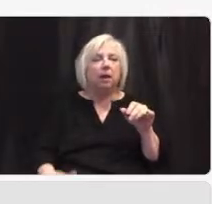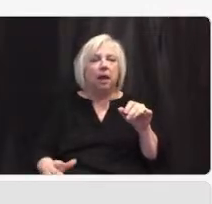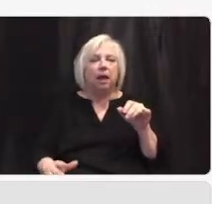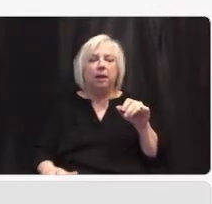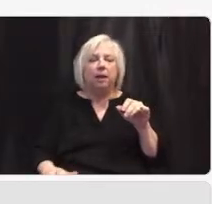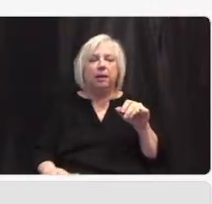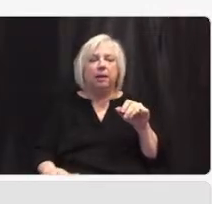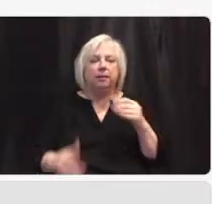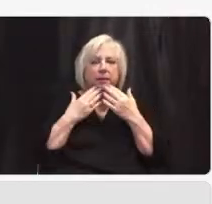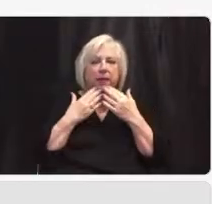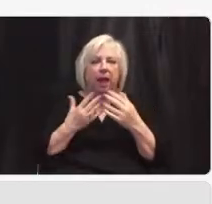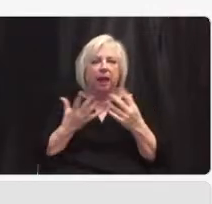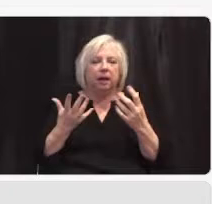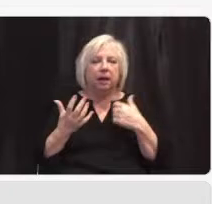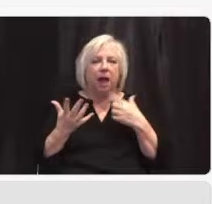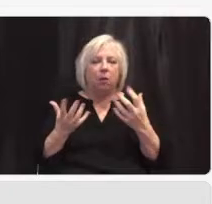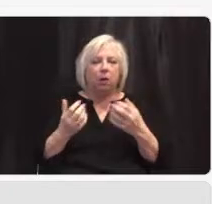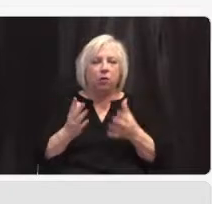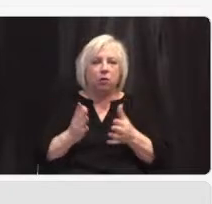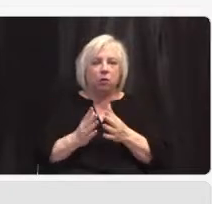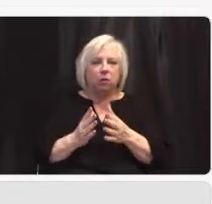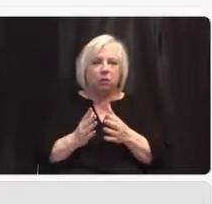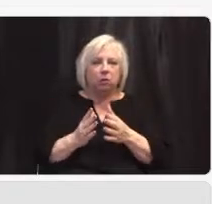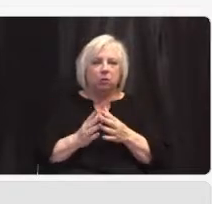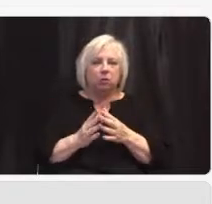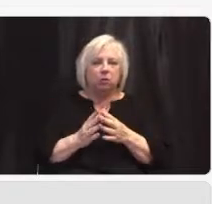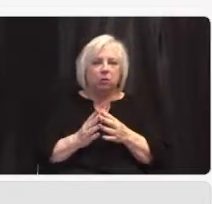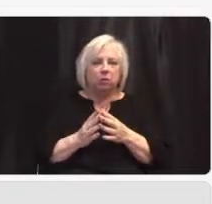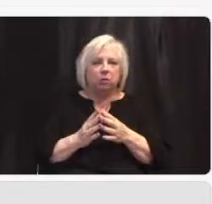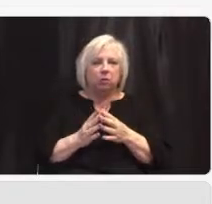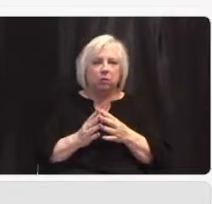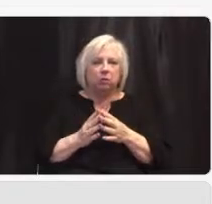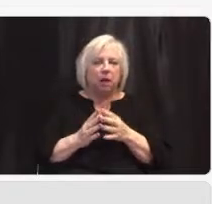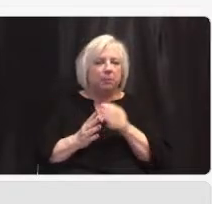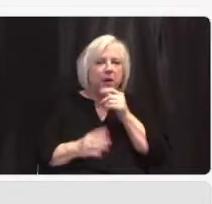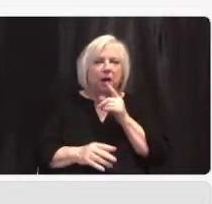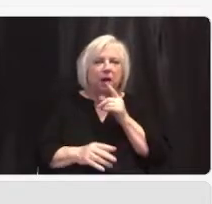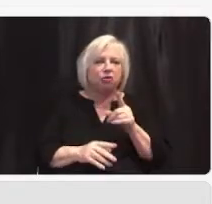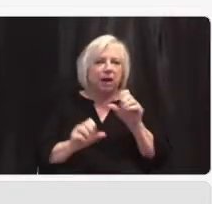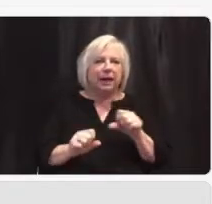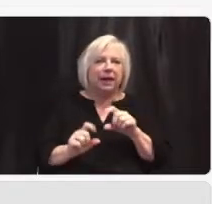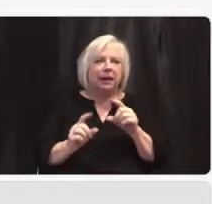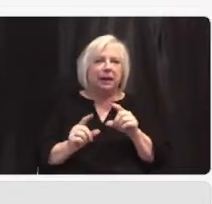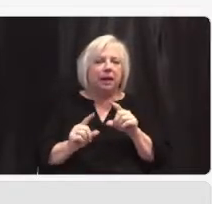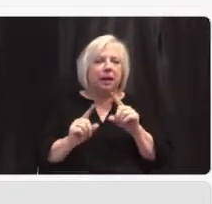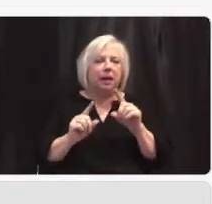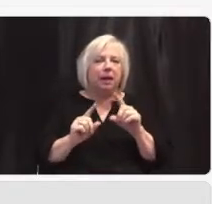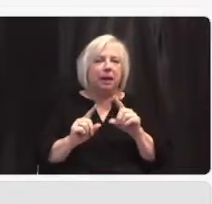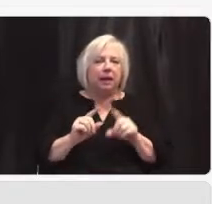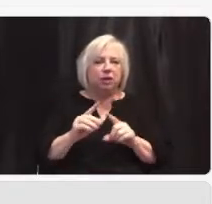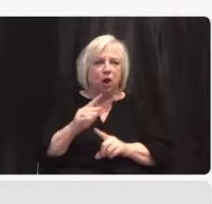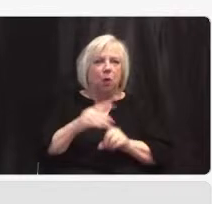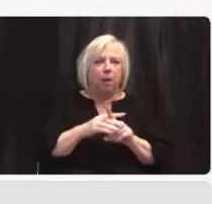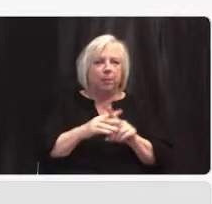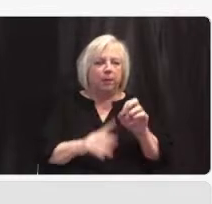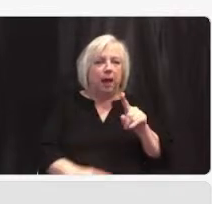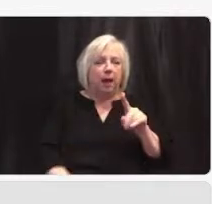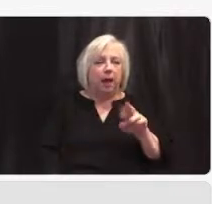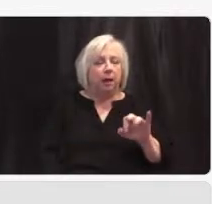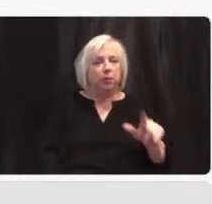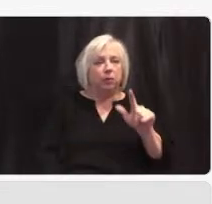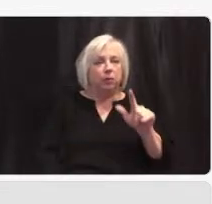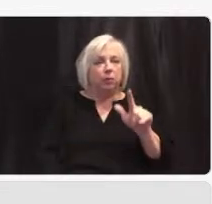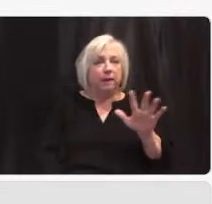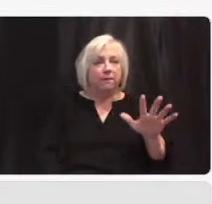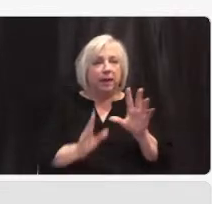Thanks. I wanted to sort of pipe up because I'm not sure I'll be able to make the April 25th meeting, but I